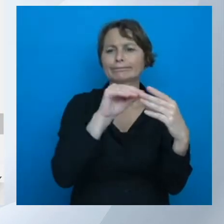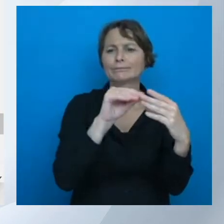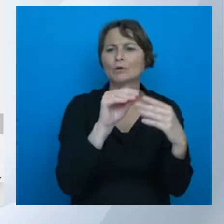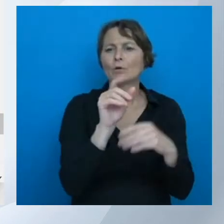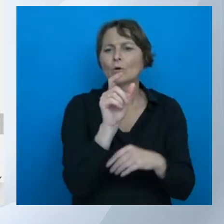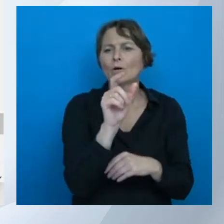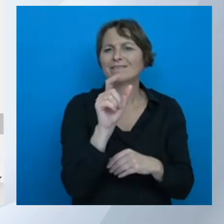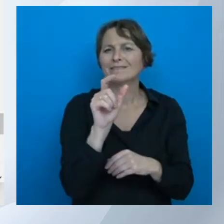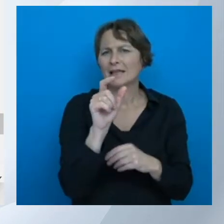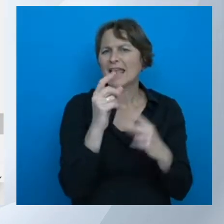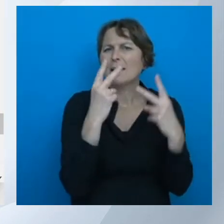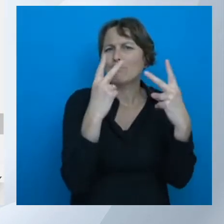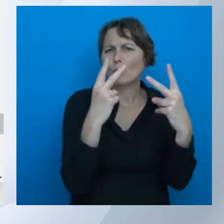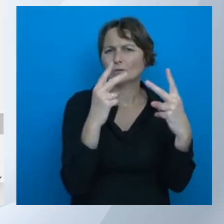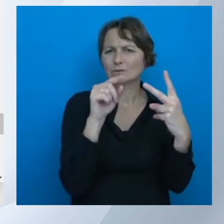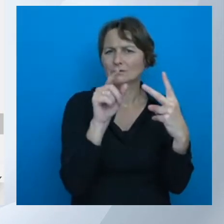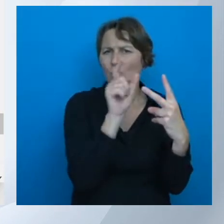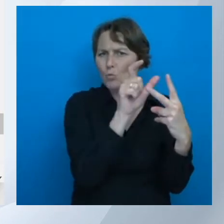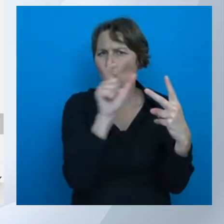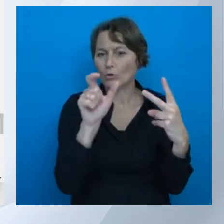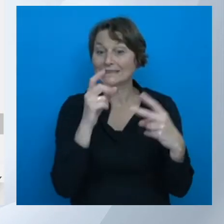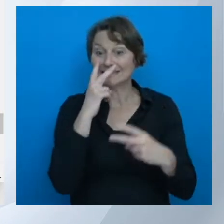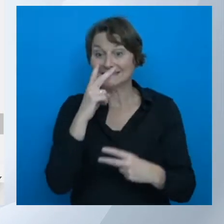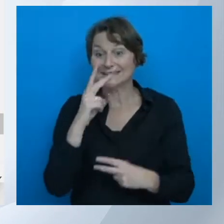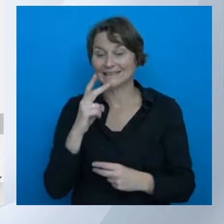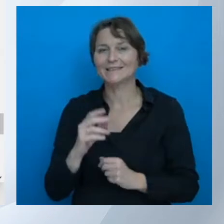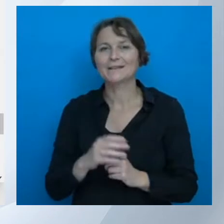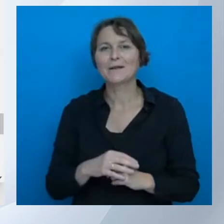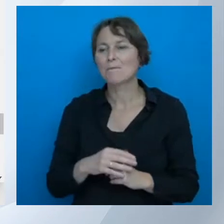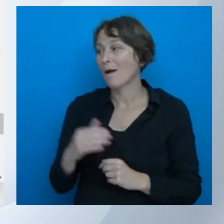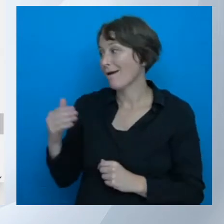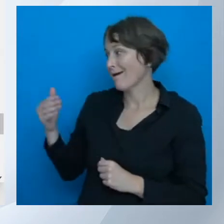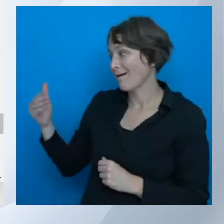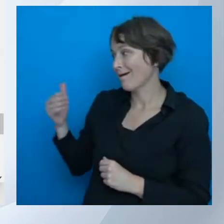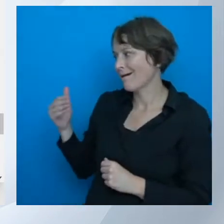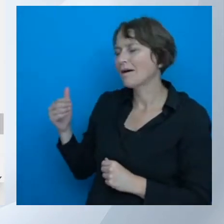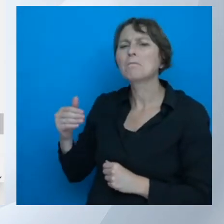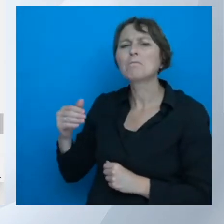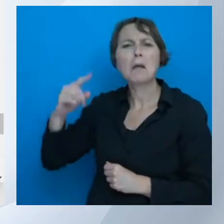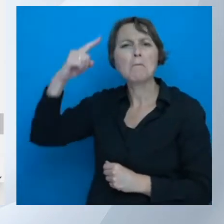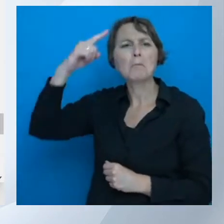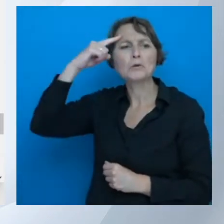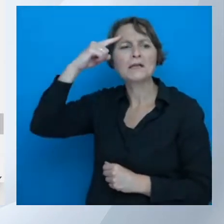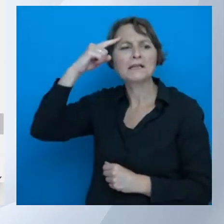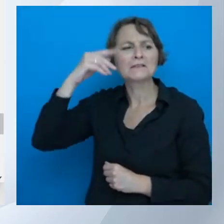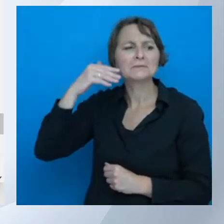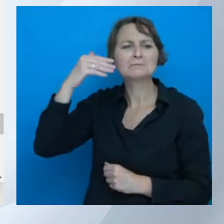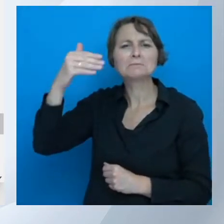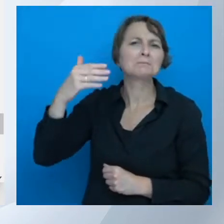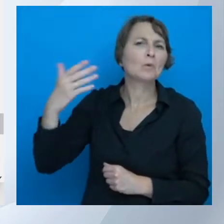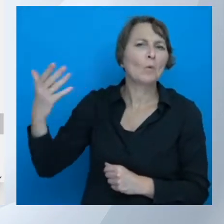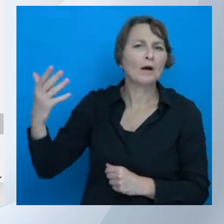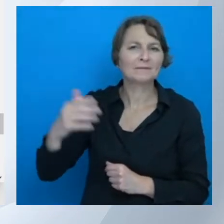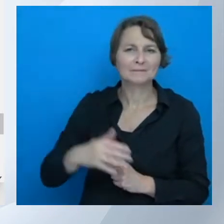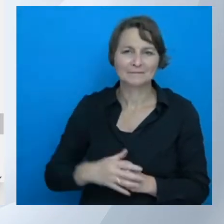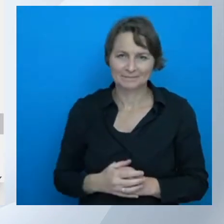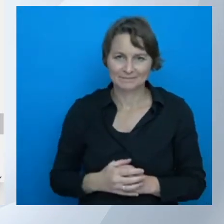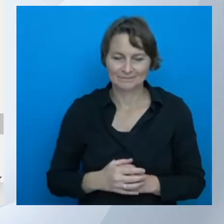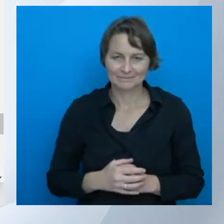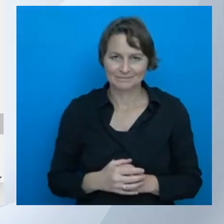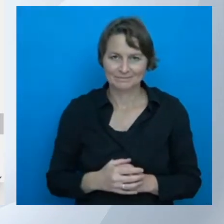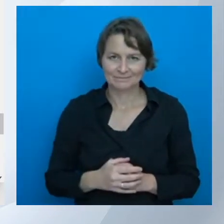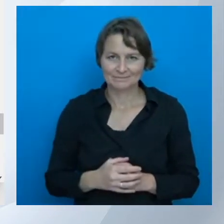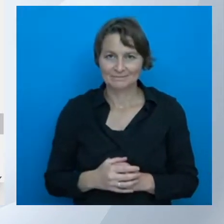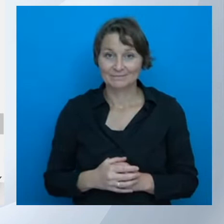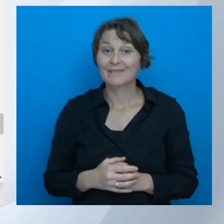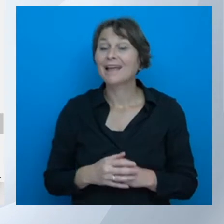And on the right side, you can see what is the predicted label. And under that, you can also choose whether you want to see